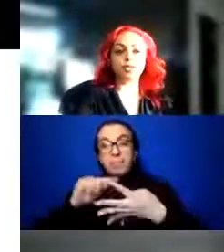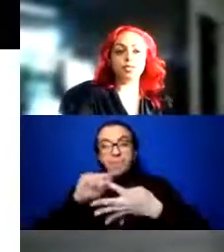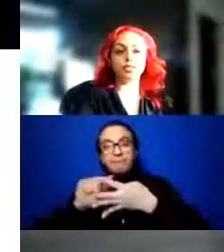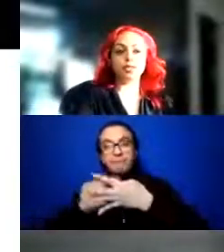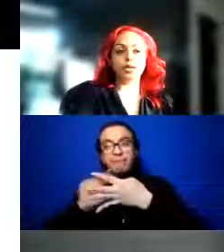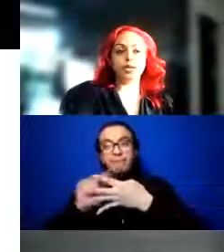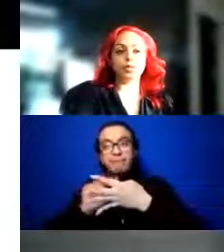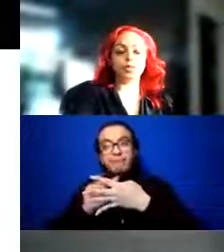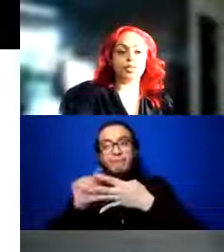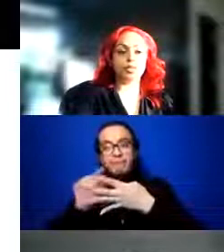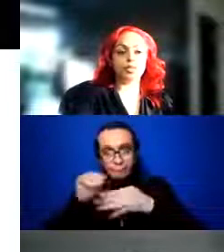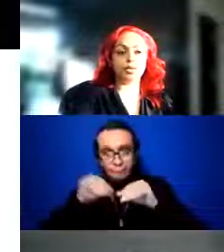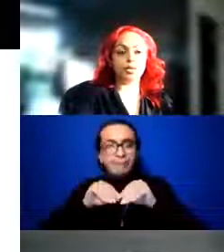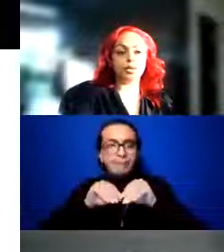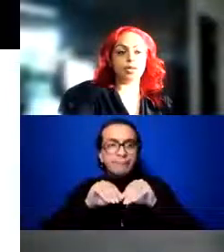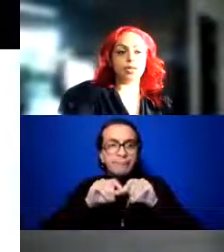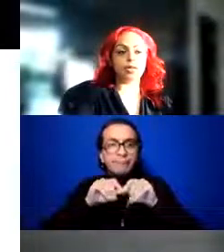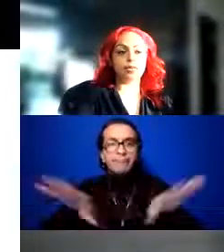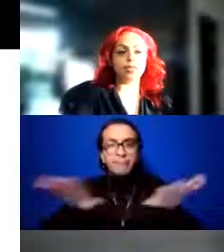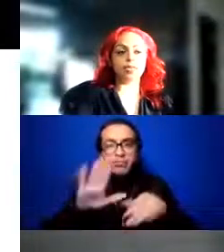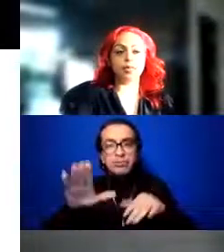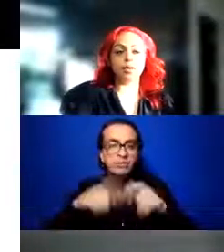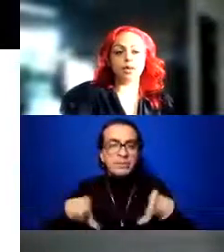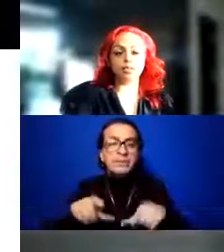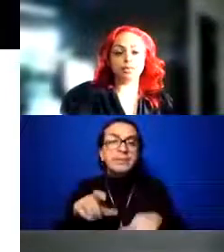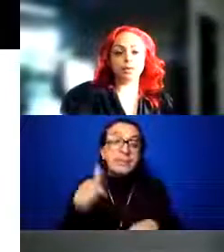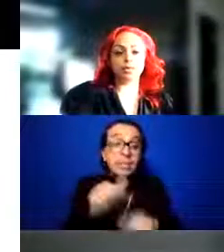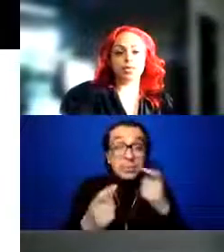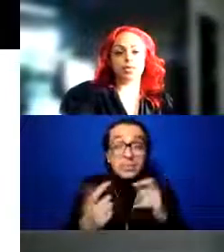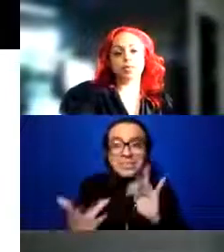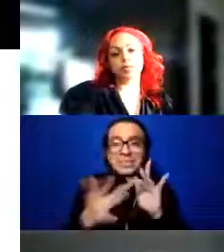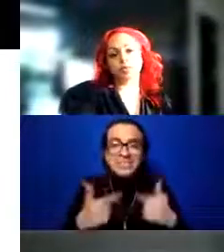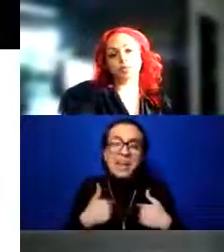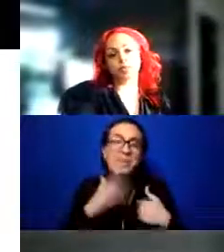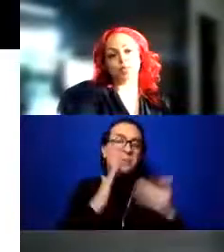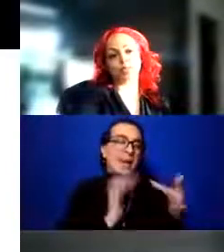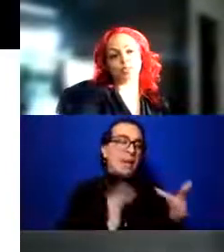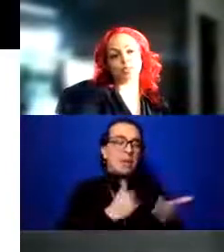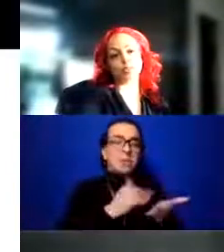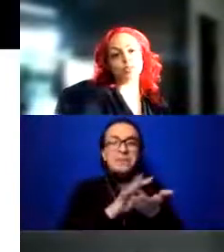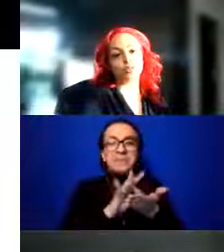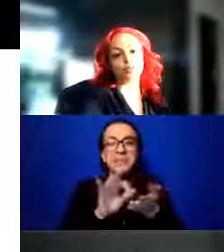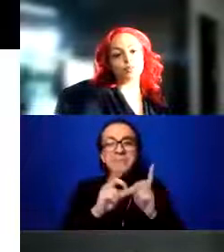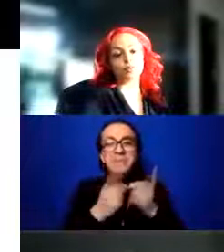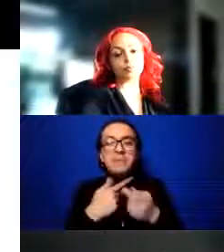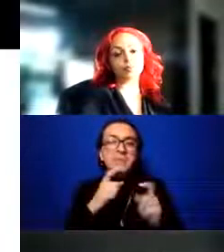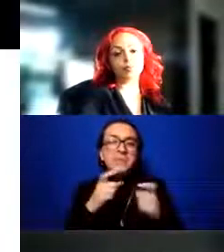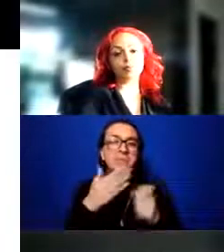any questions, reach out to me and I can reach out to my accounting department and then provide you with an answer.